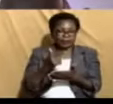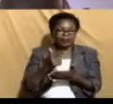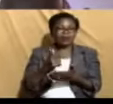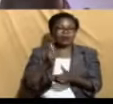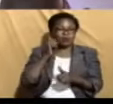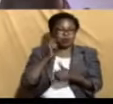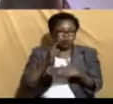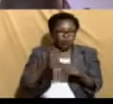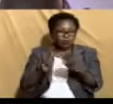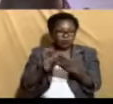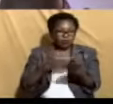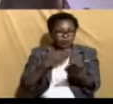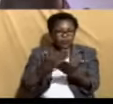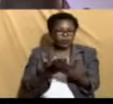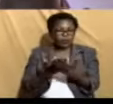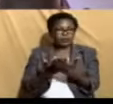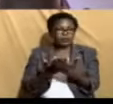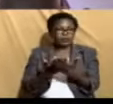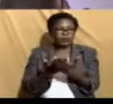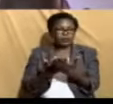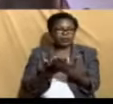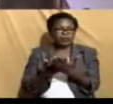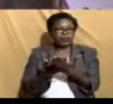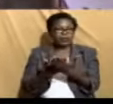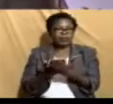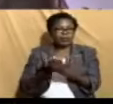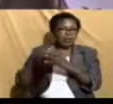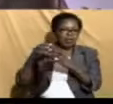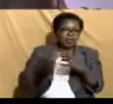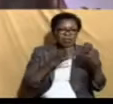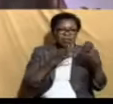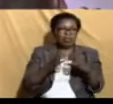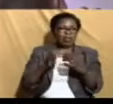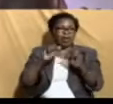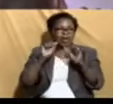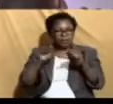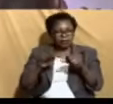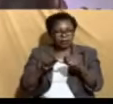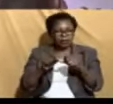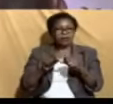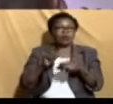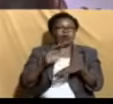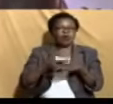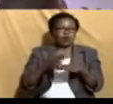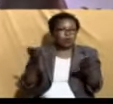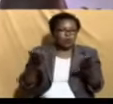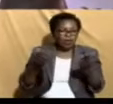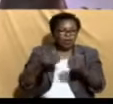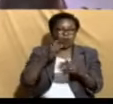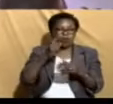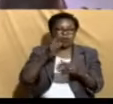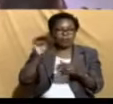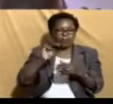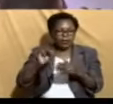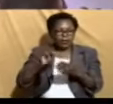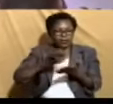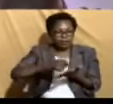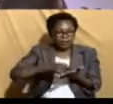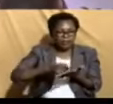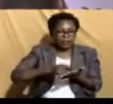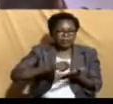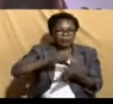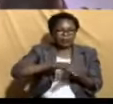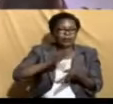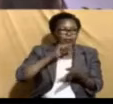that proposed the contested amendments and upon which 1 million plus signatures were appended are irrelevant in our view